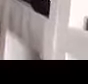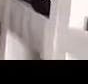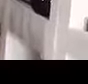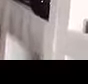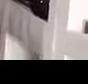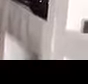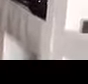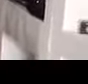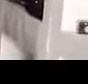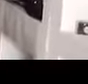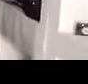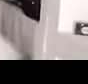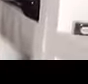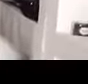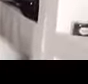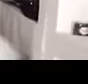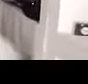Sweden.